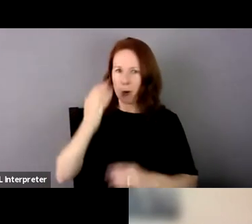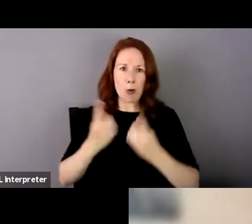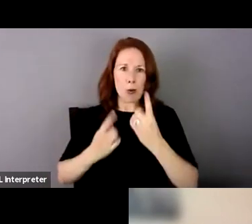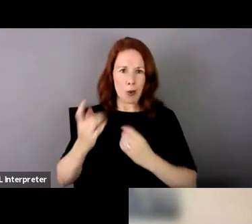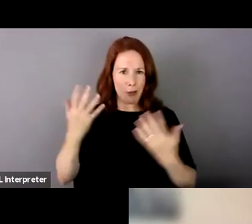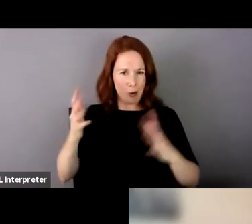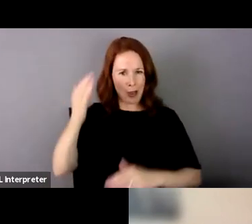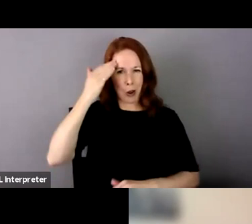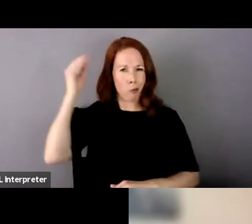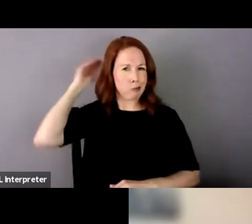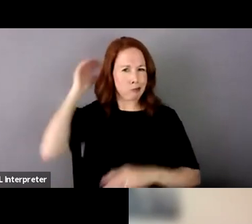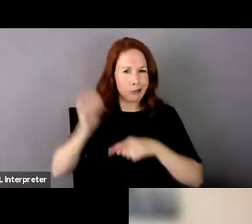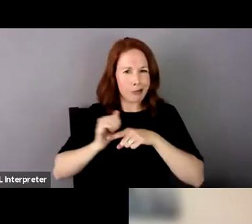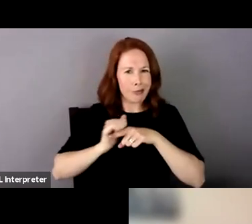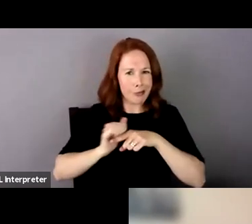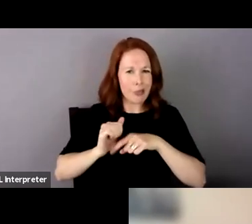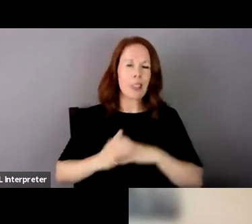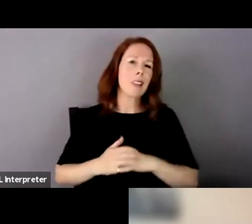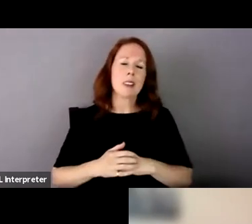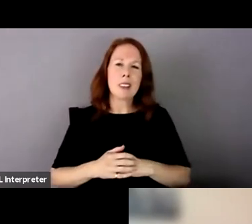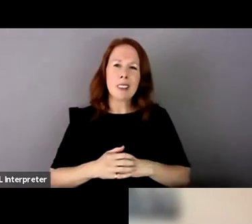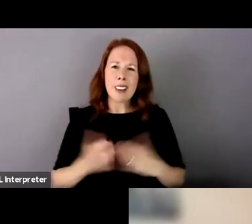those unnecessary